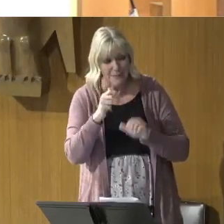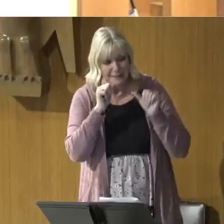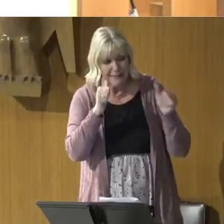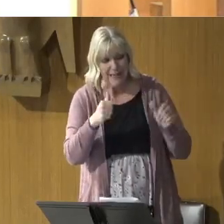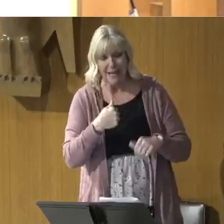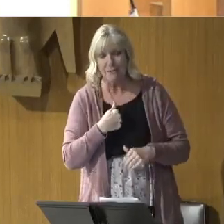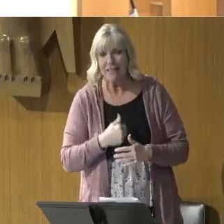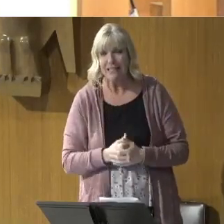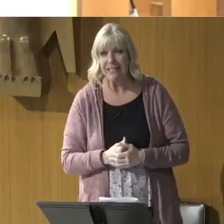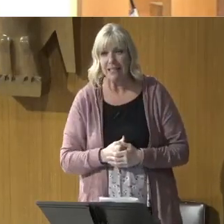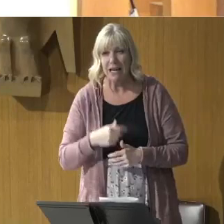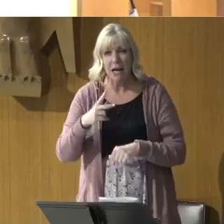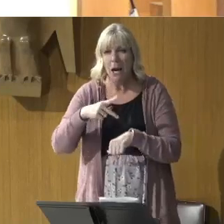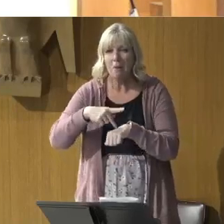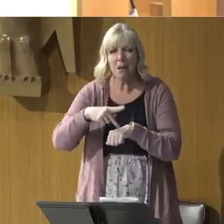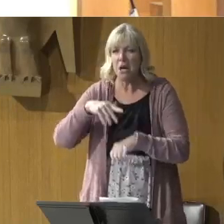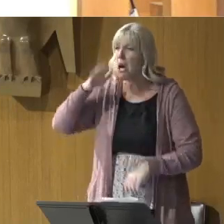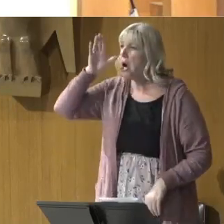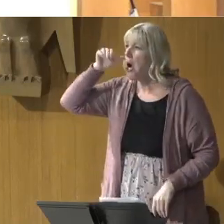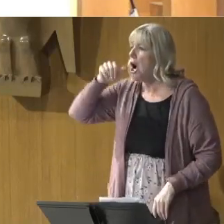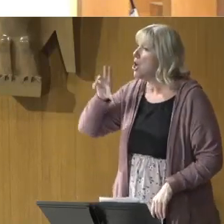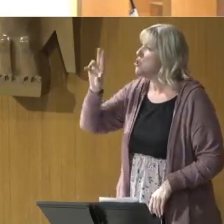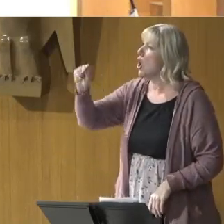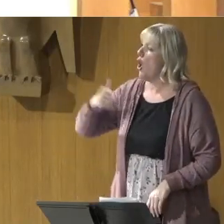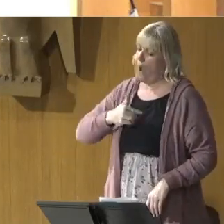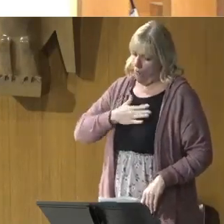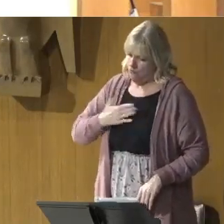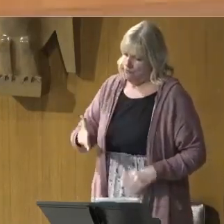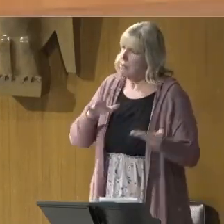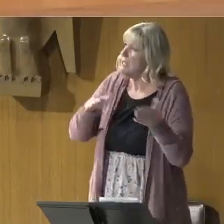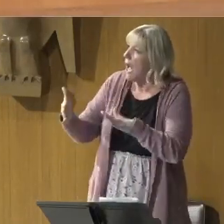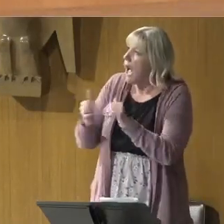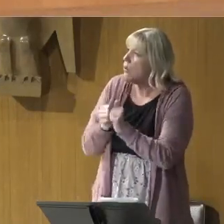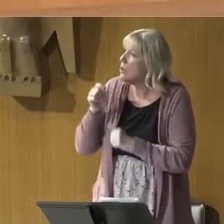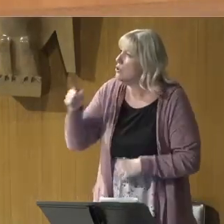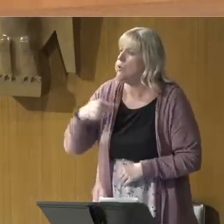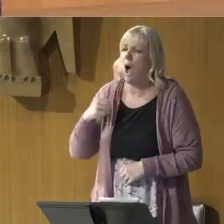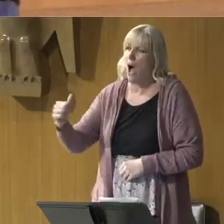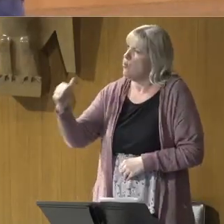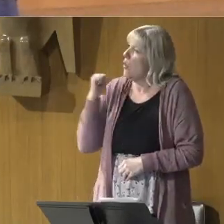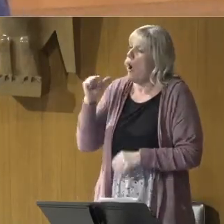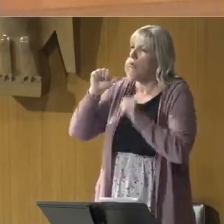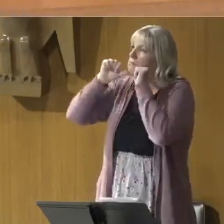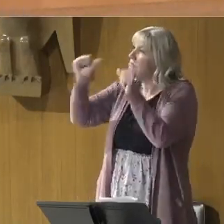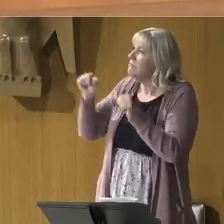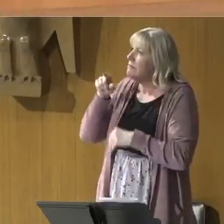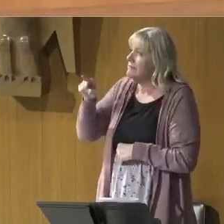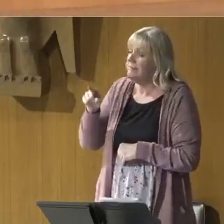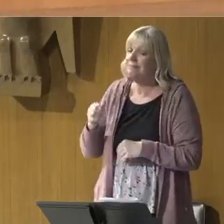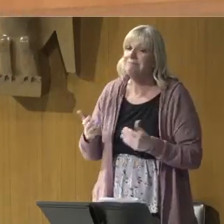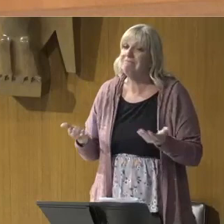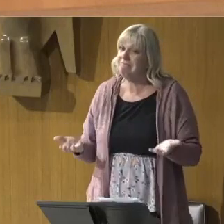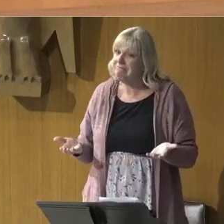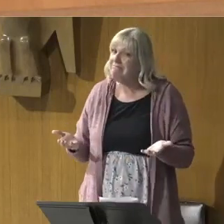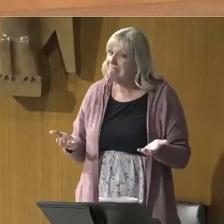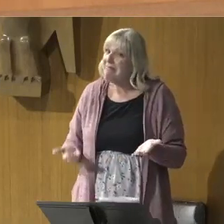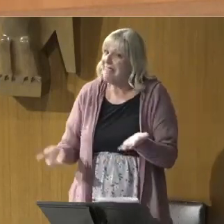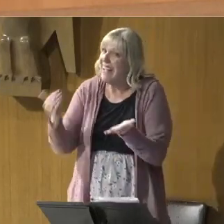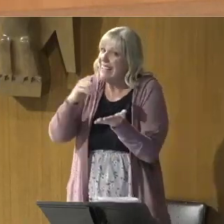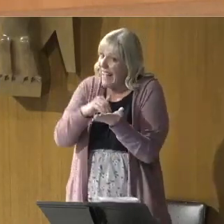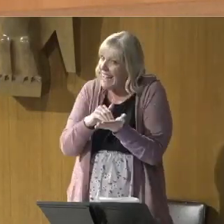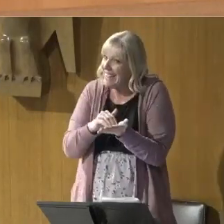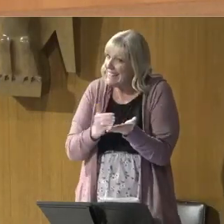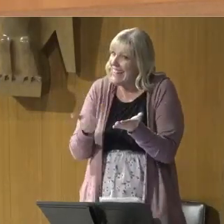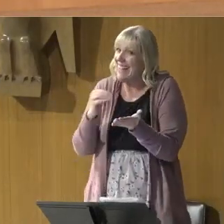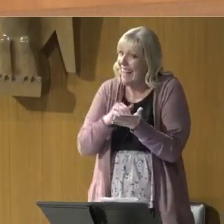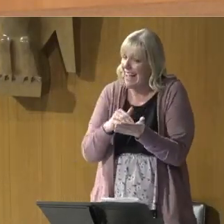But Peter doubles down. Even if I have to die with you, I will never disown you. But once again, like the first readers of the gospel,